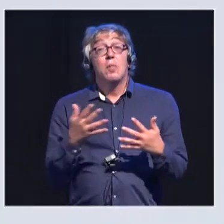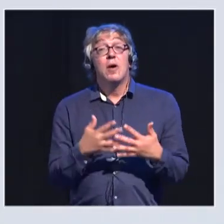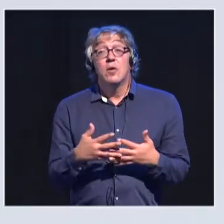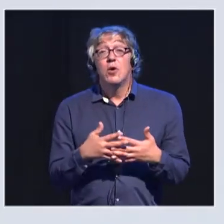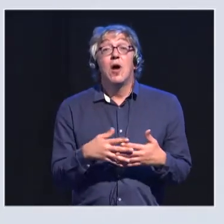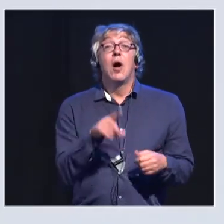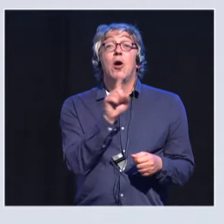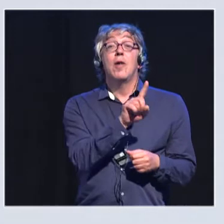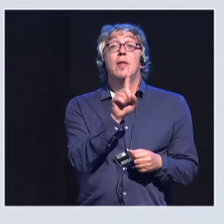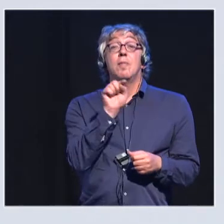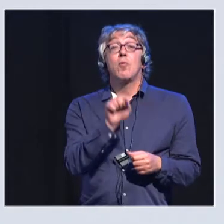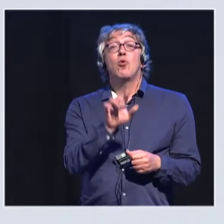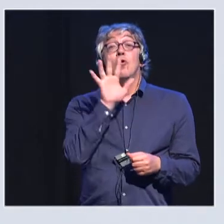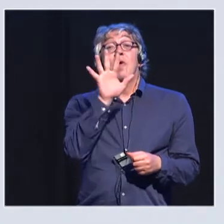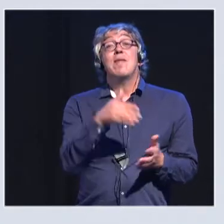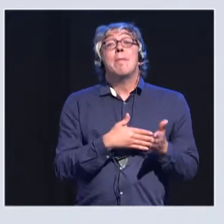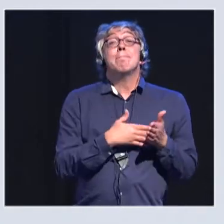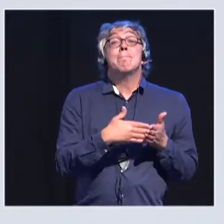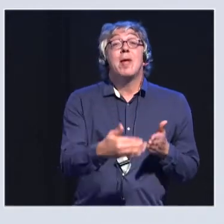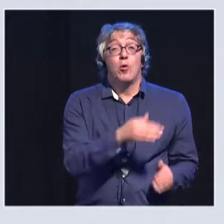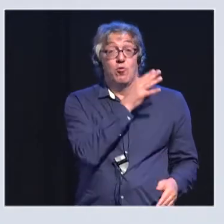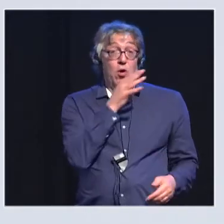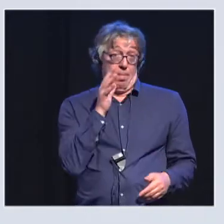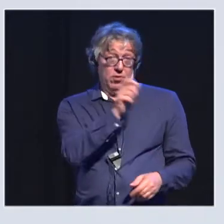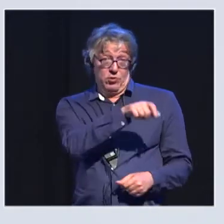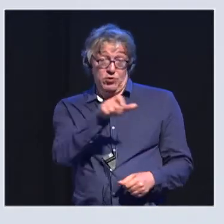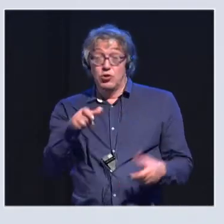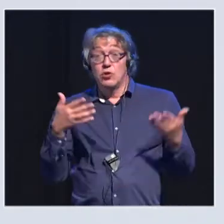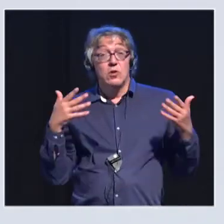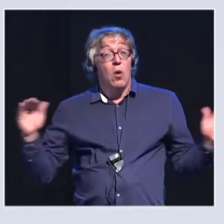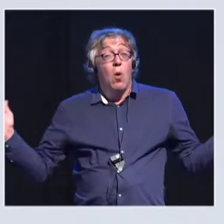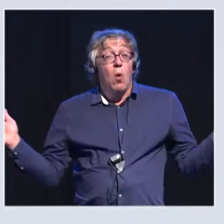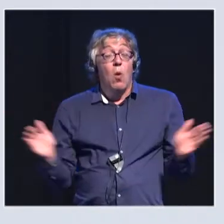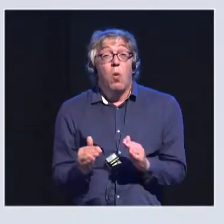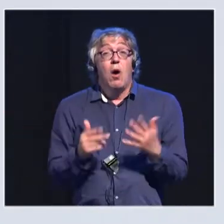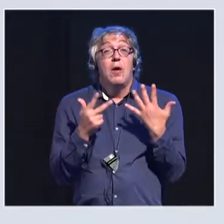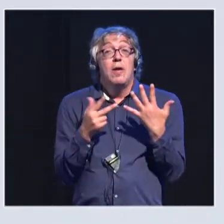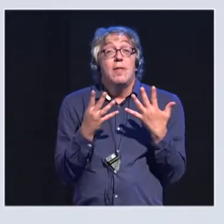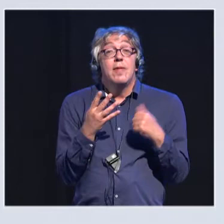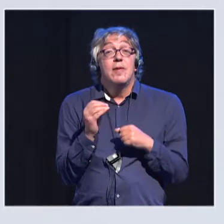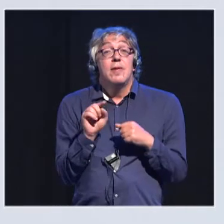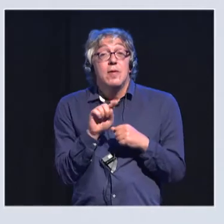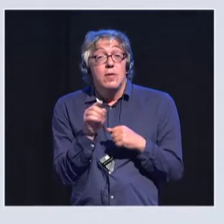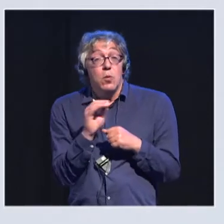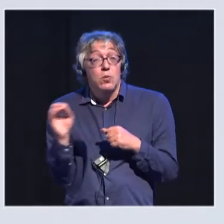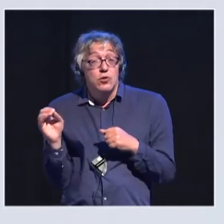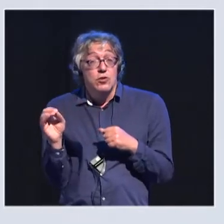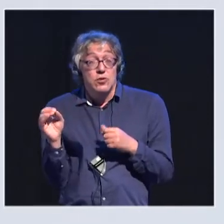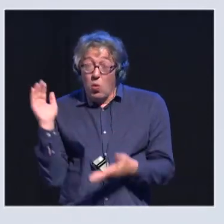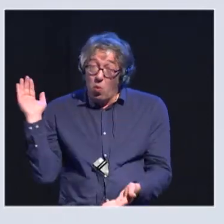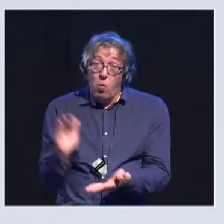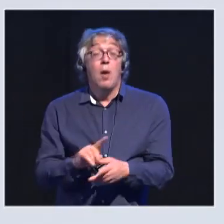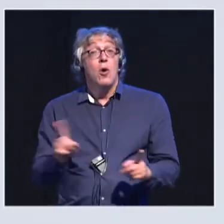11.5 million farmers. Today, they have just 890,000 farmers, but production